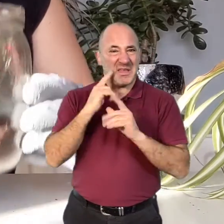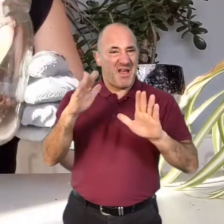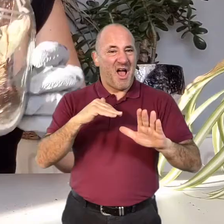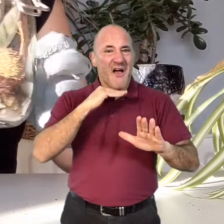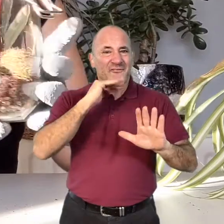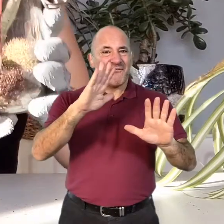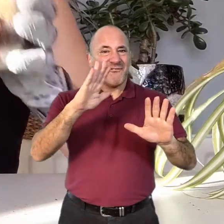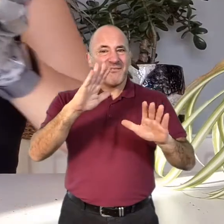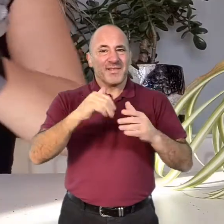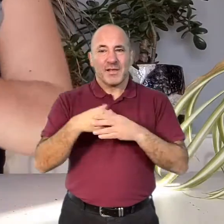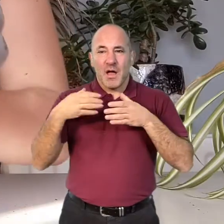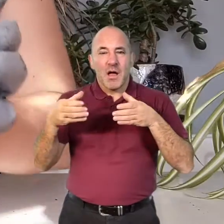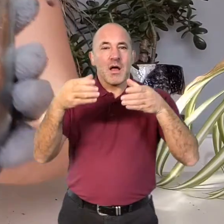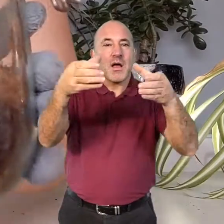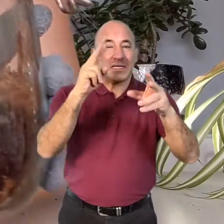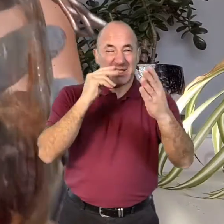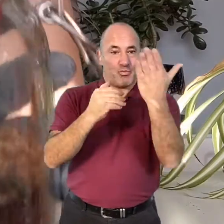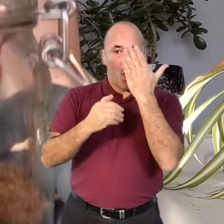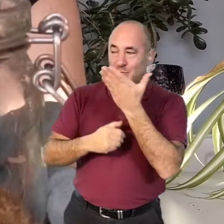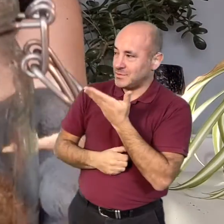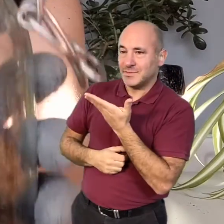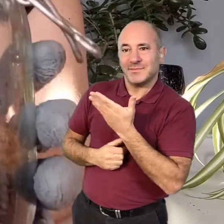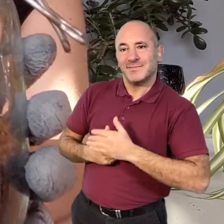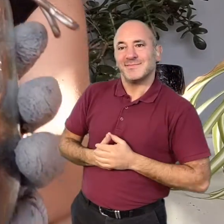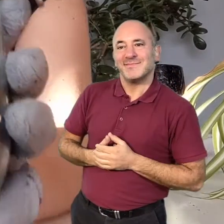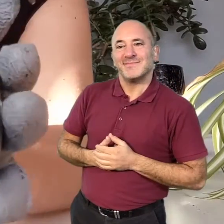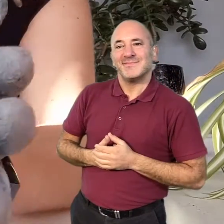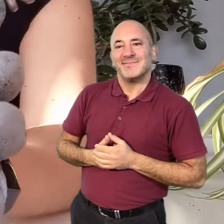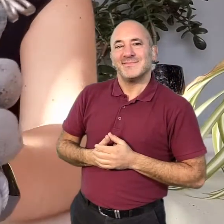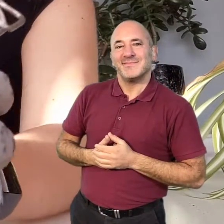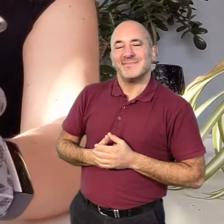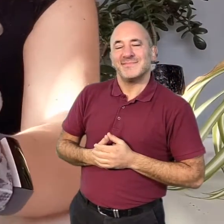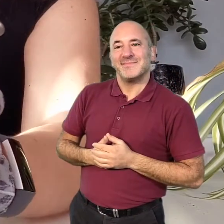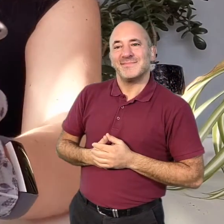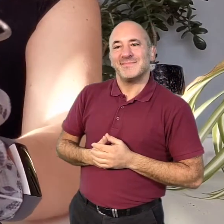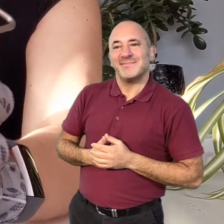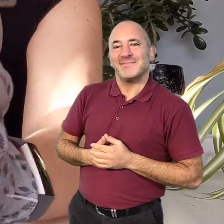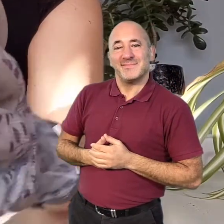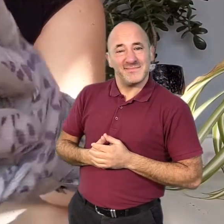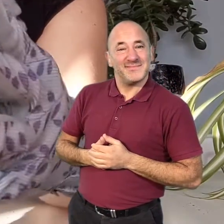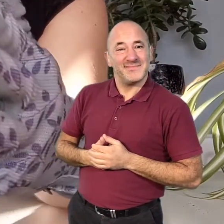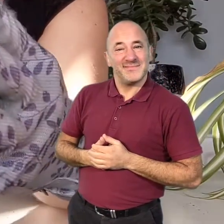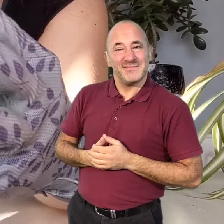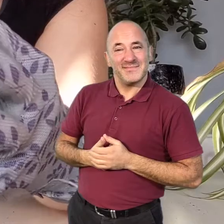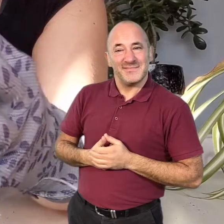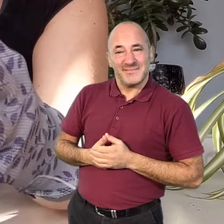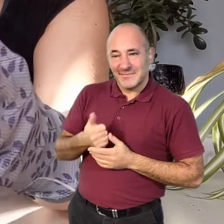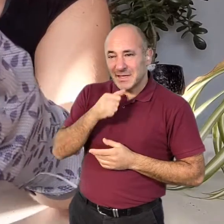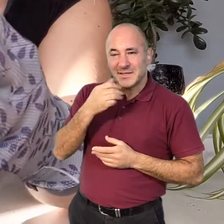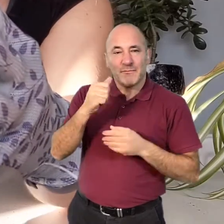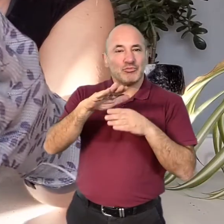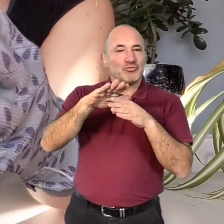terrarium. I'll hold it close to the camera so that you can see. It's got some really